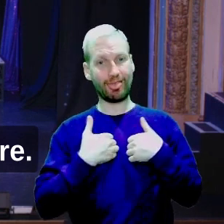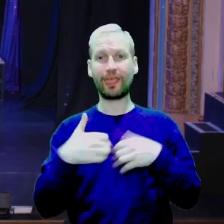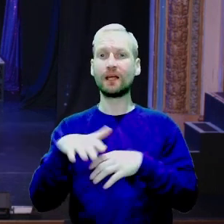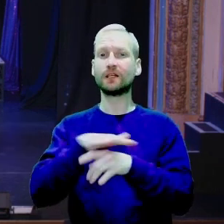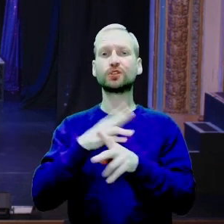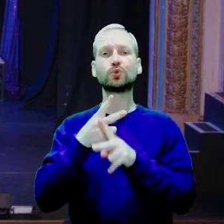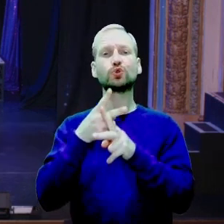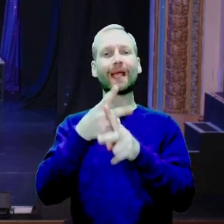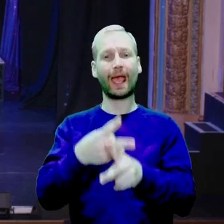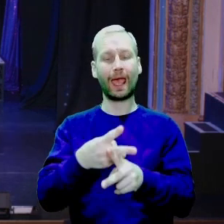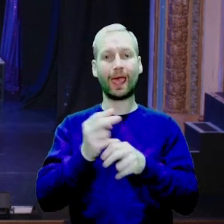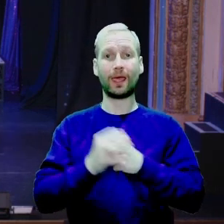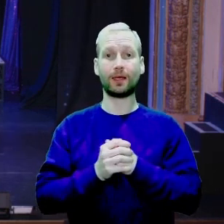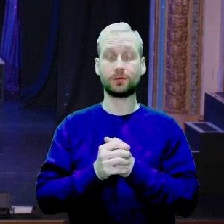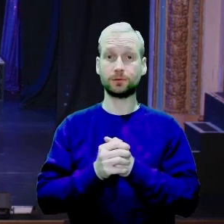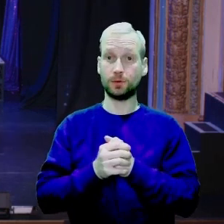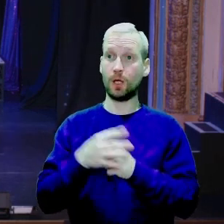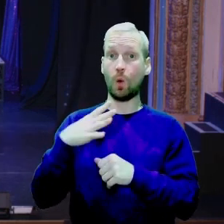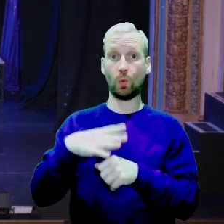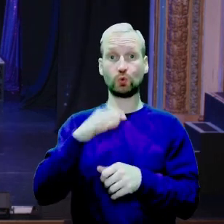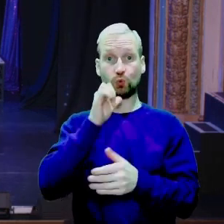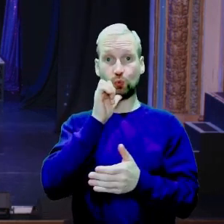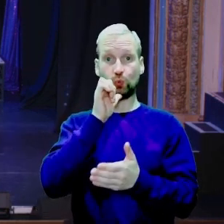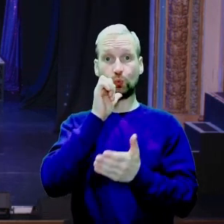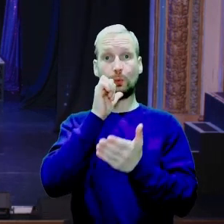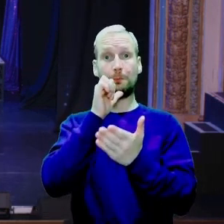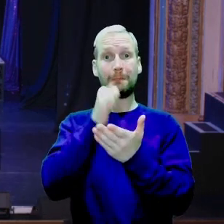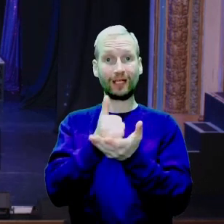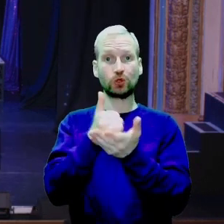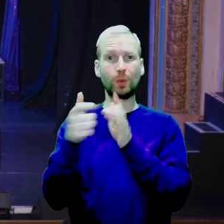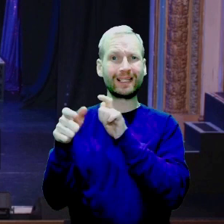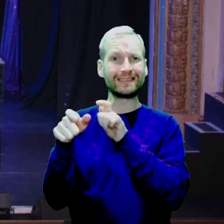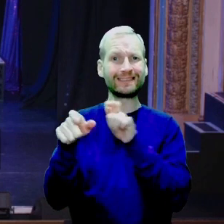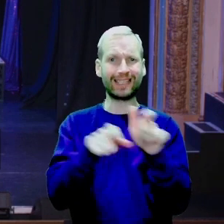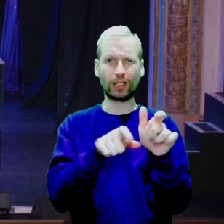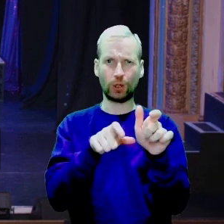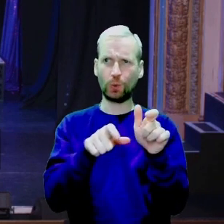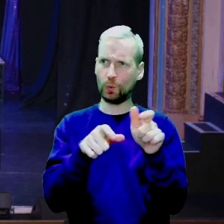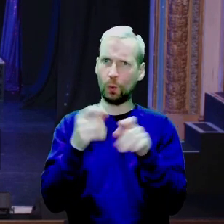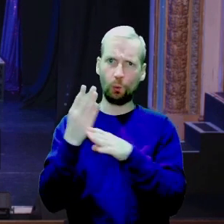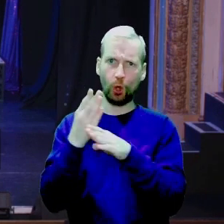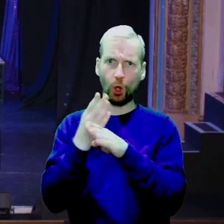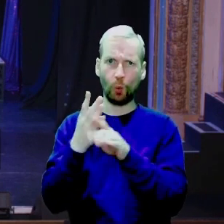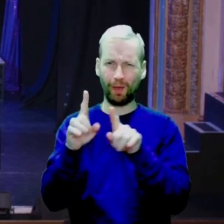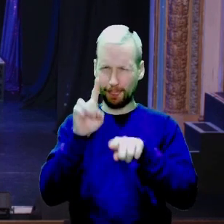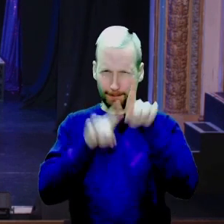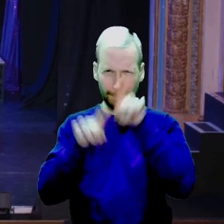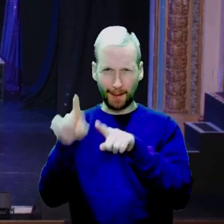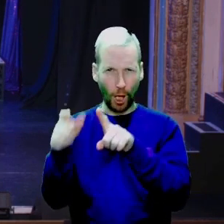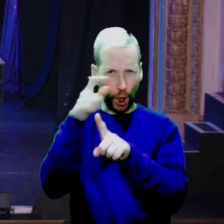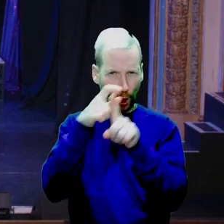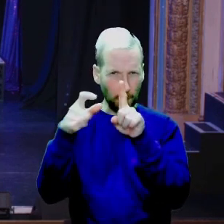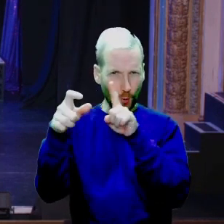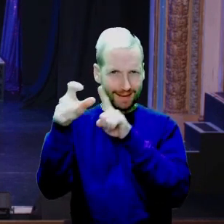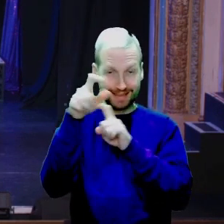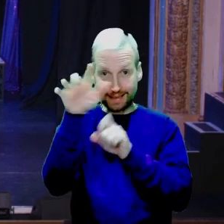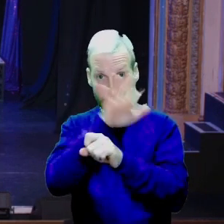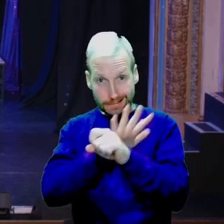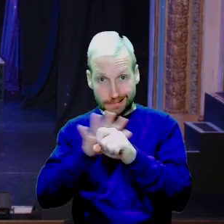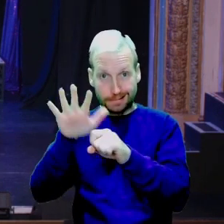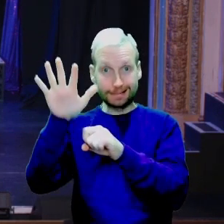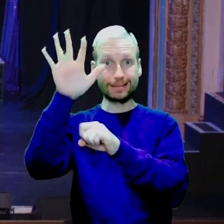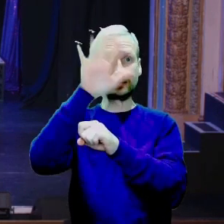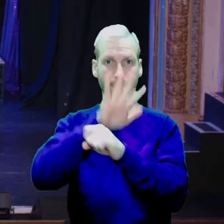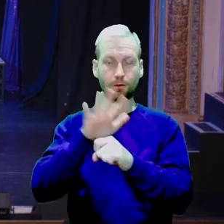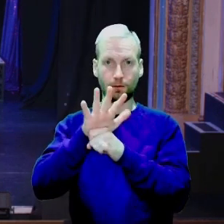care. We wanted to make sure that we continued to embed our roots in the varied communities across Norfolk as much